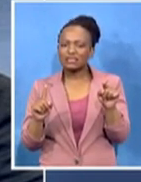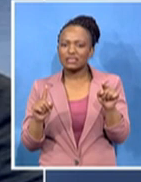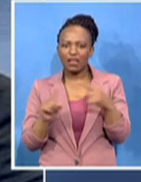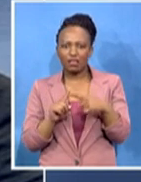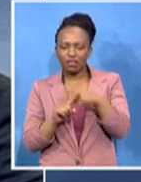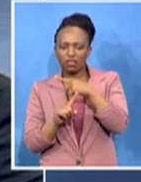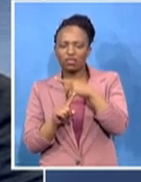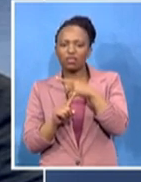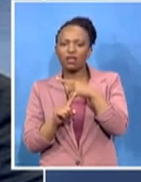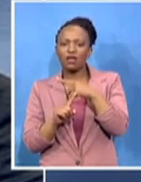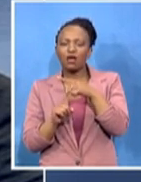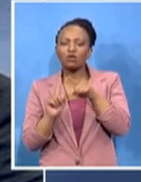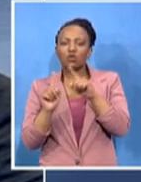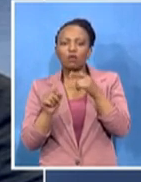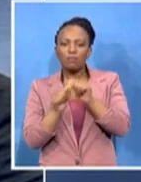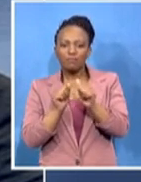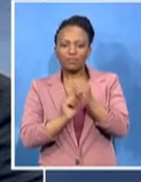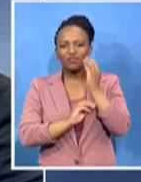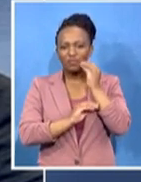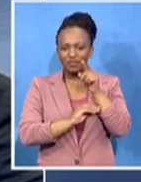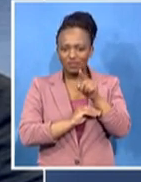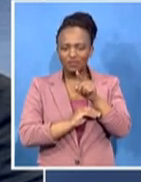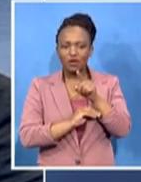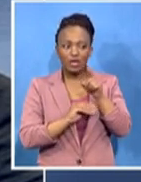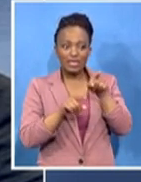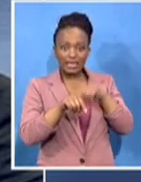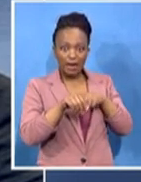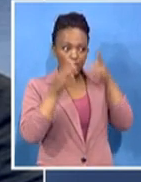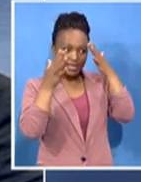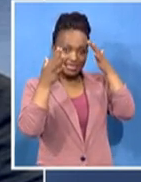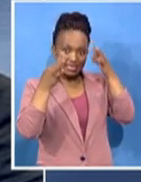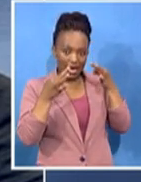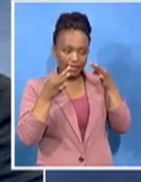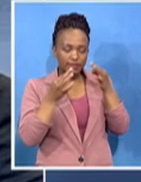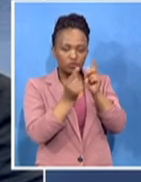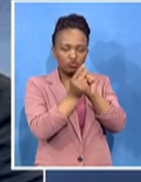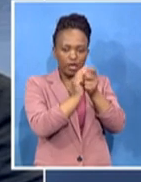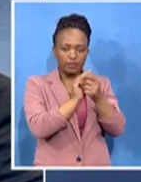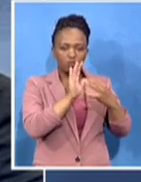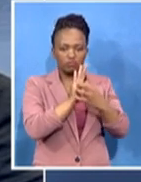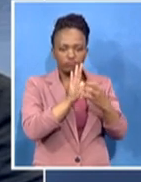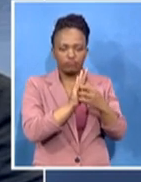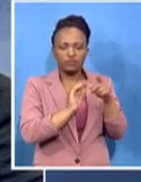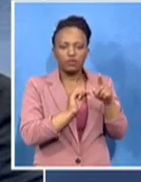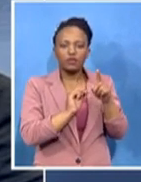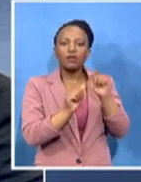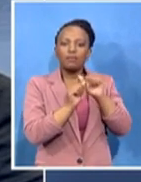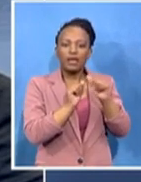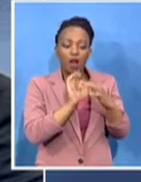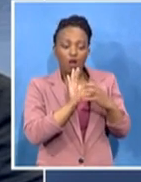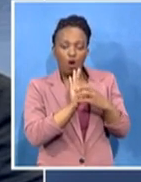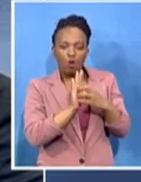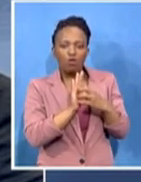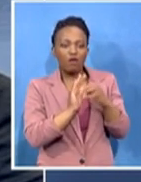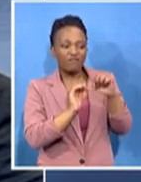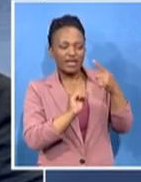they decide to resubmit a new logo, they can submit a logo that gives effect, one, to the Heraldry Act, but